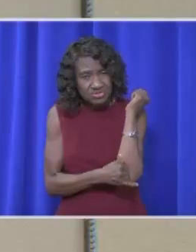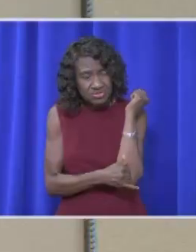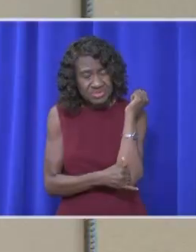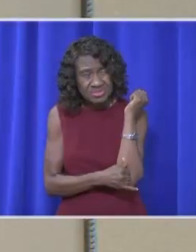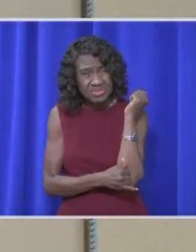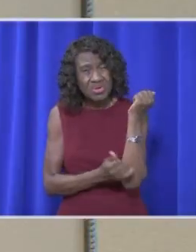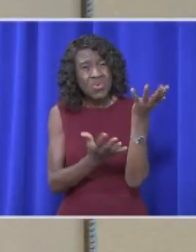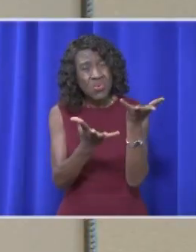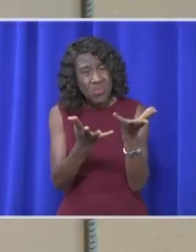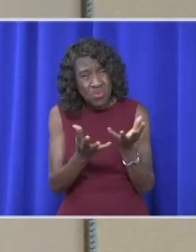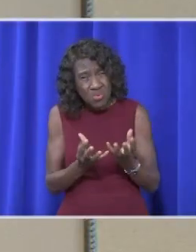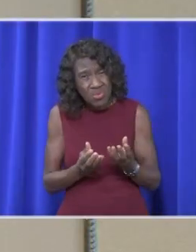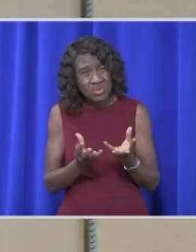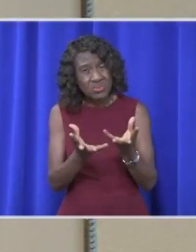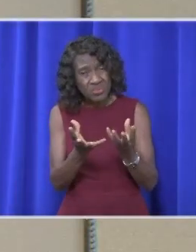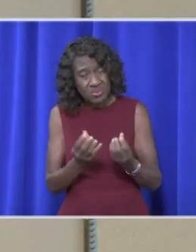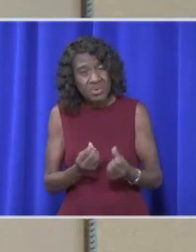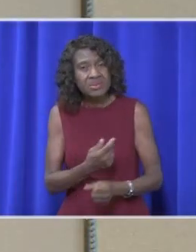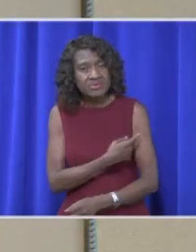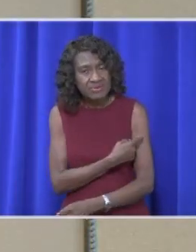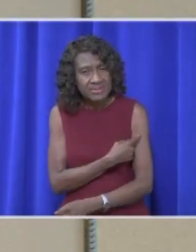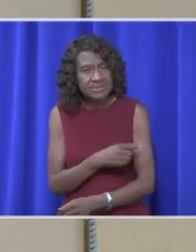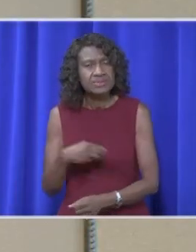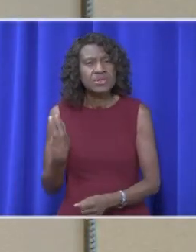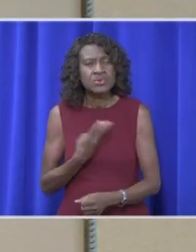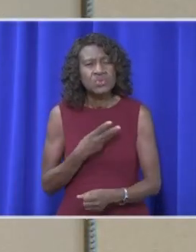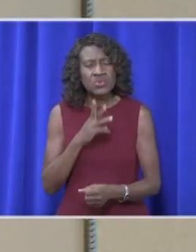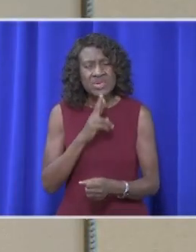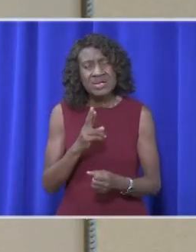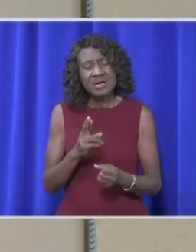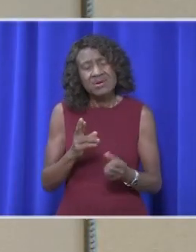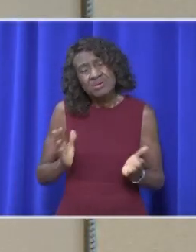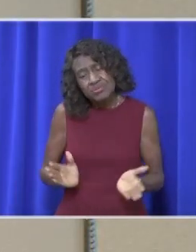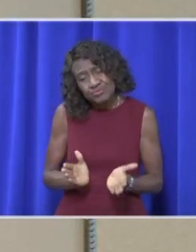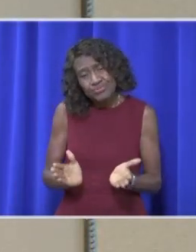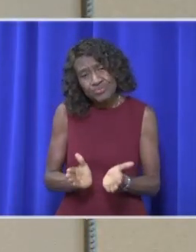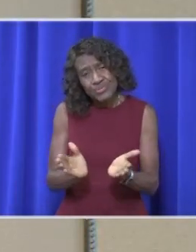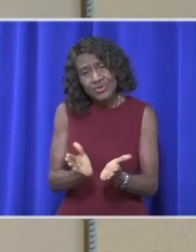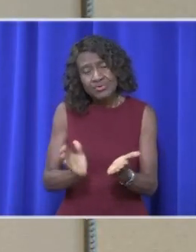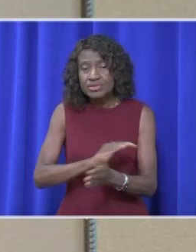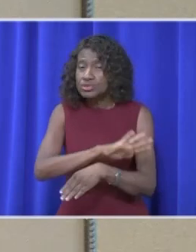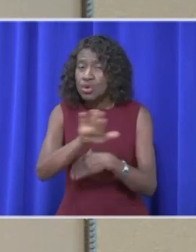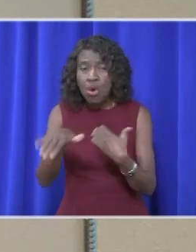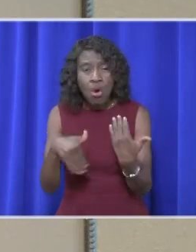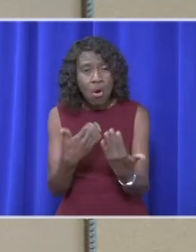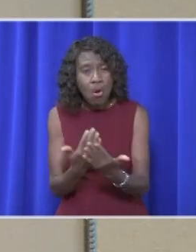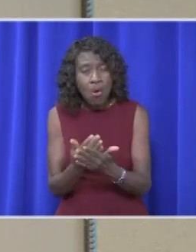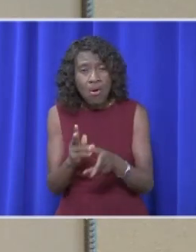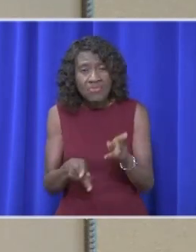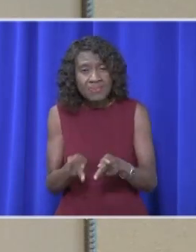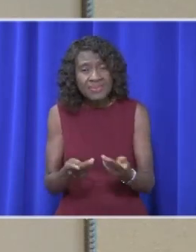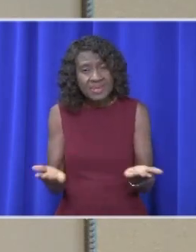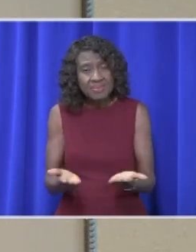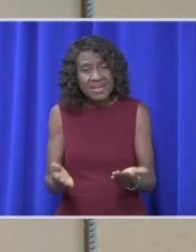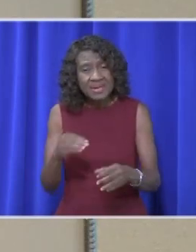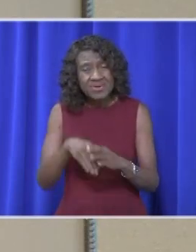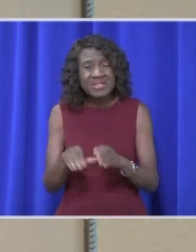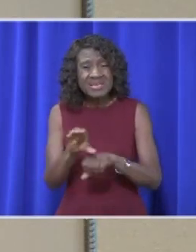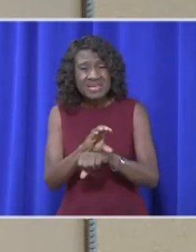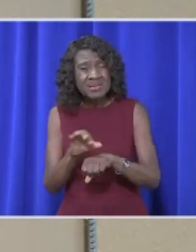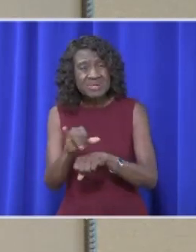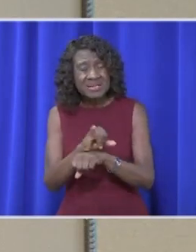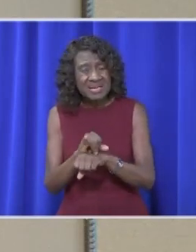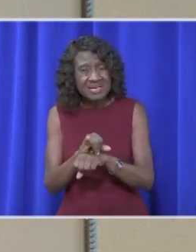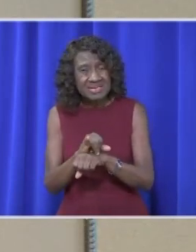highlights. We are imploring all of our fellow residents to please make the necessary arrangements to attend the